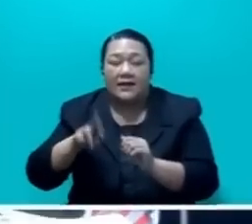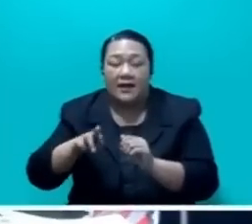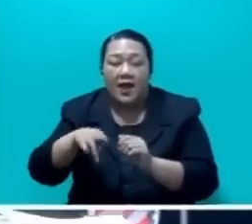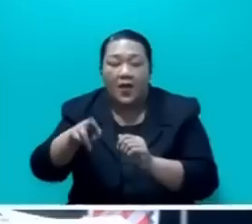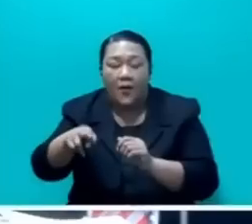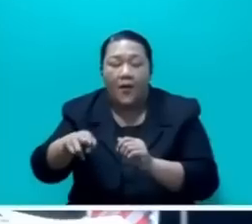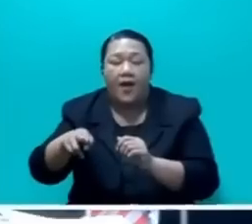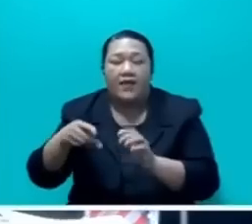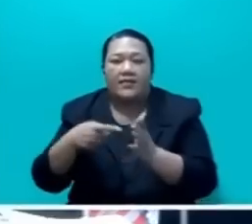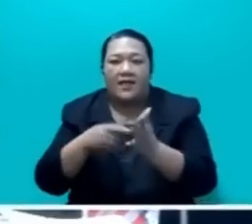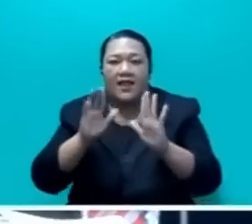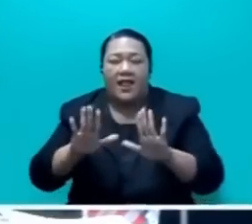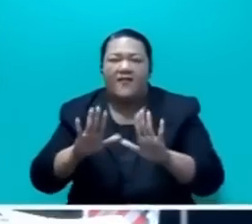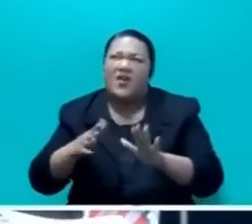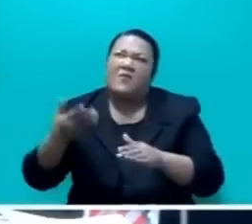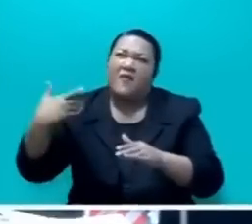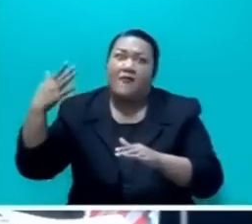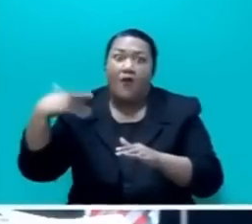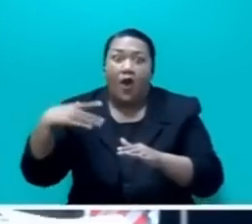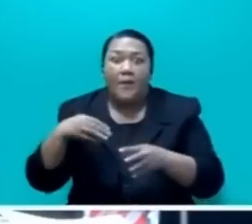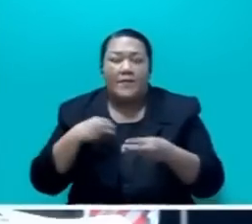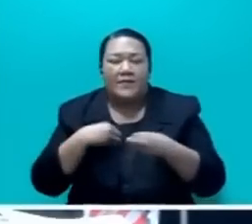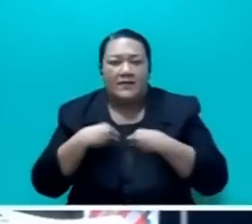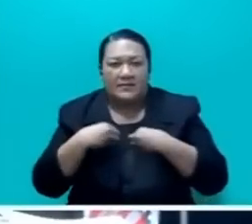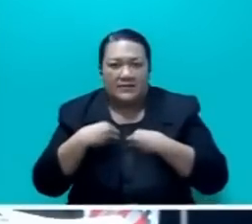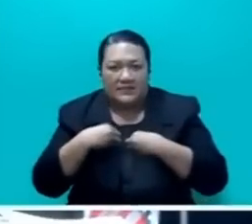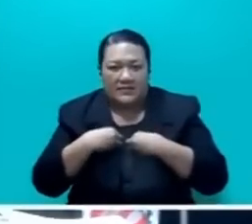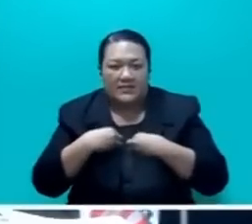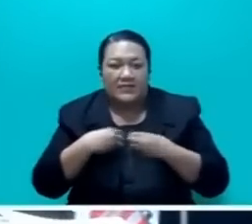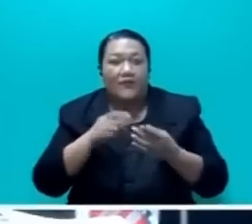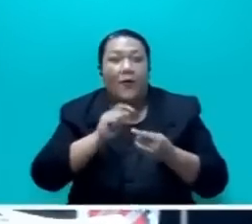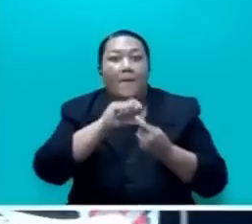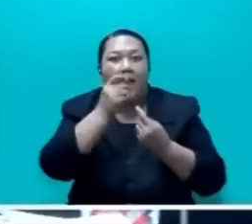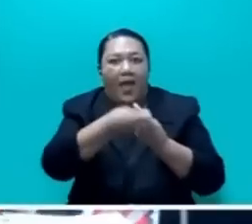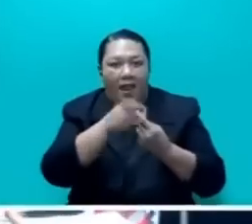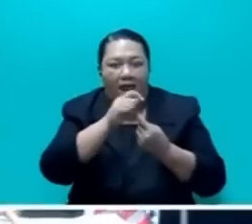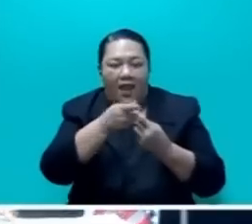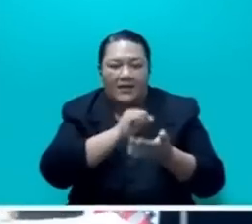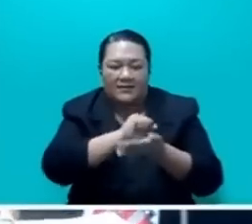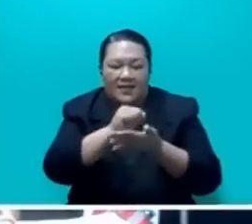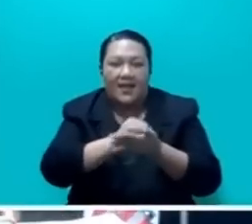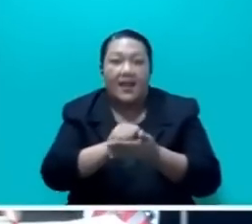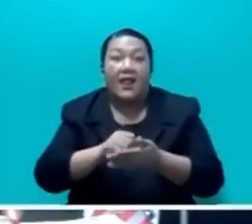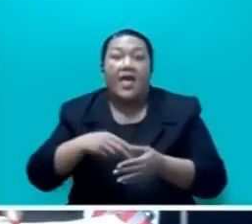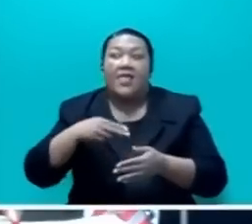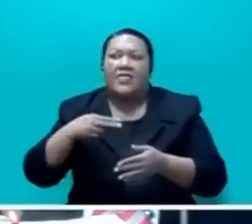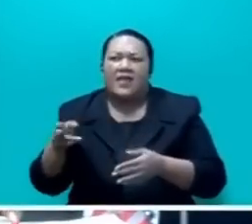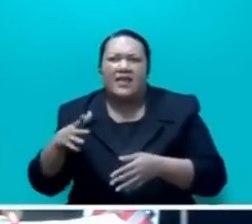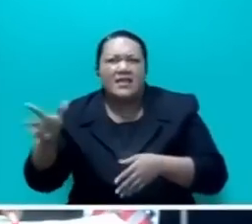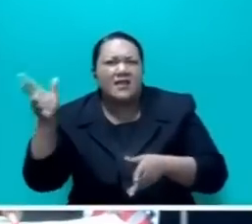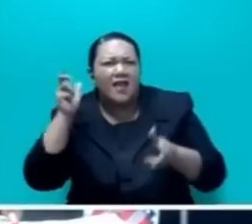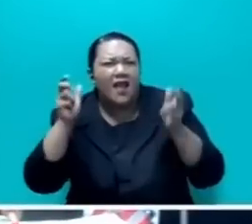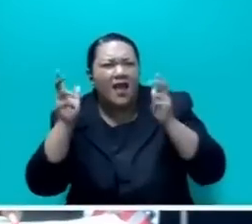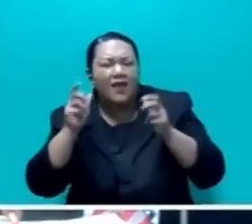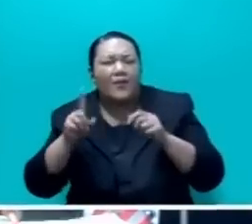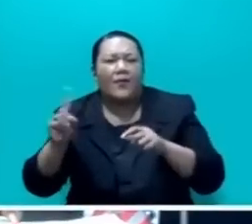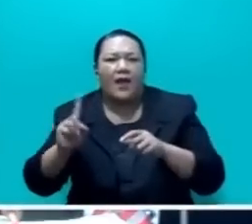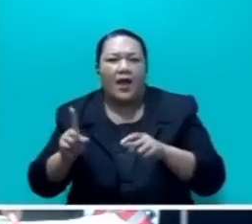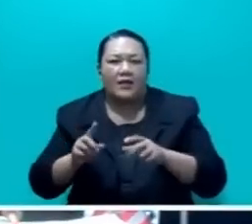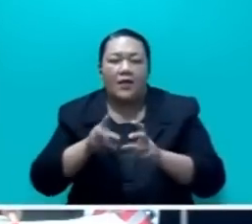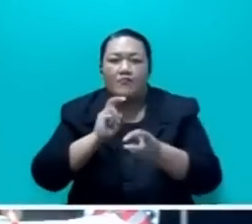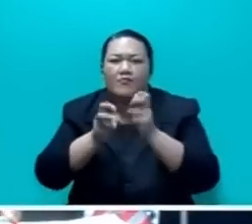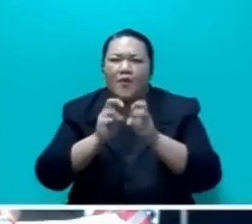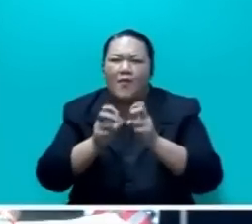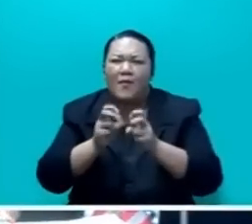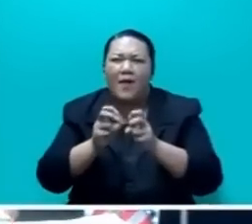business at that time, when he heard parents, particularly Itoke, complaining about the problem of not finding